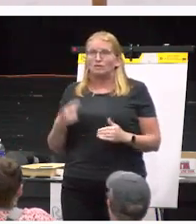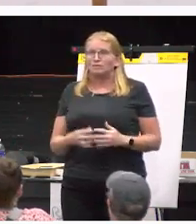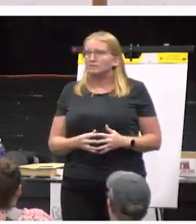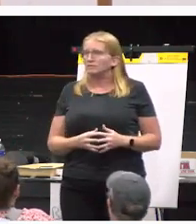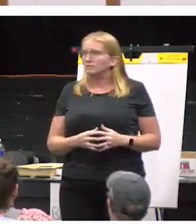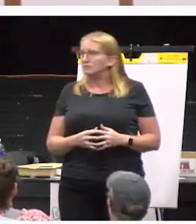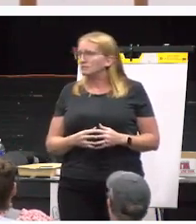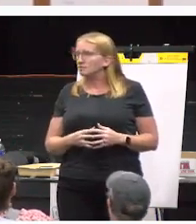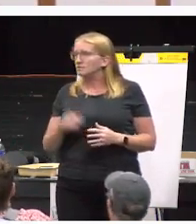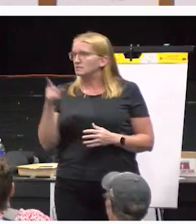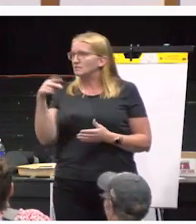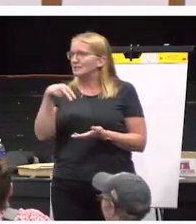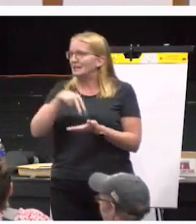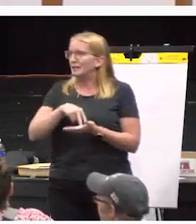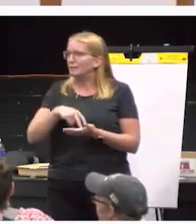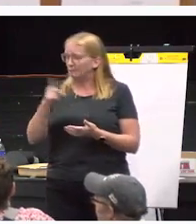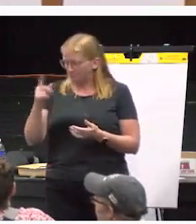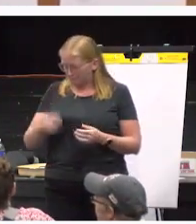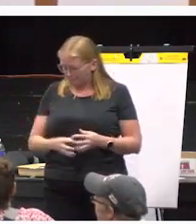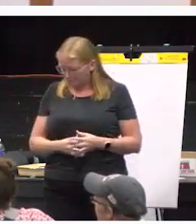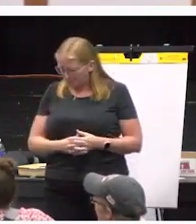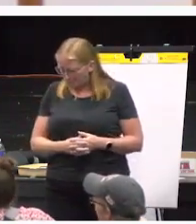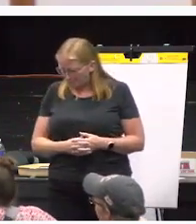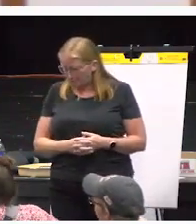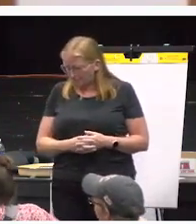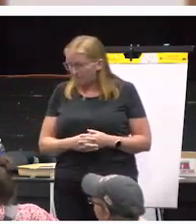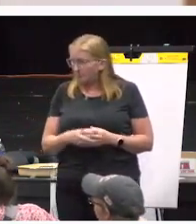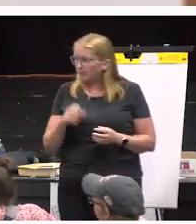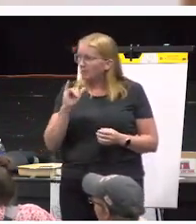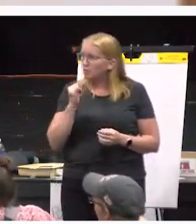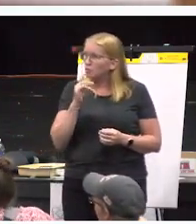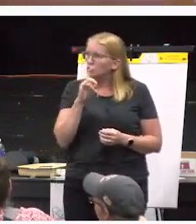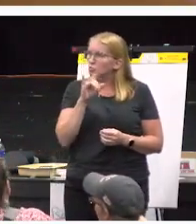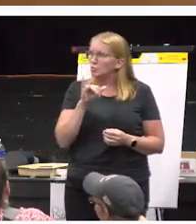Stand up and say who you are. I'm Judy Walk.